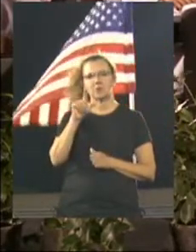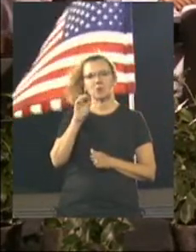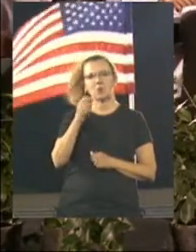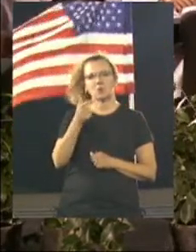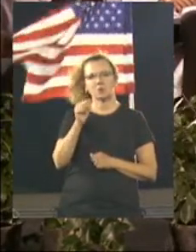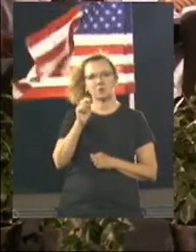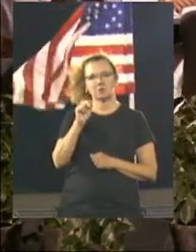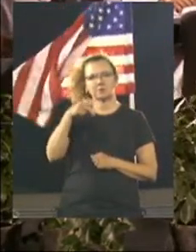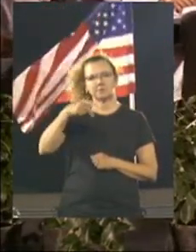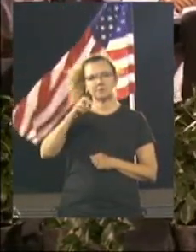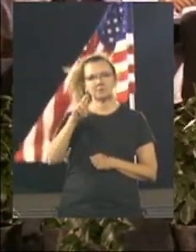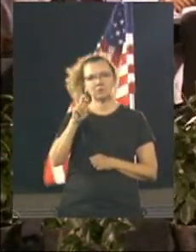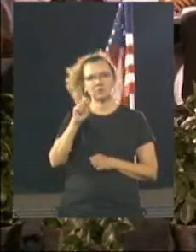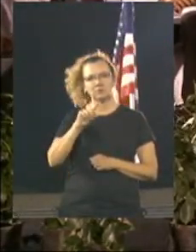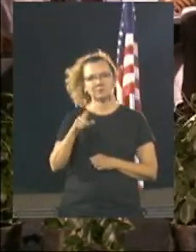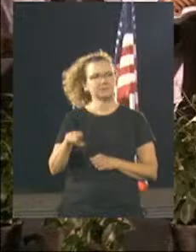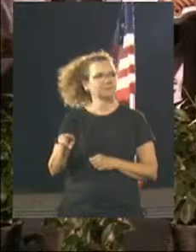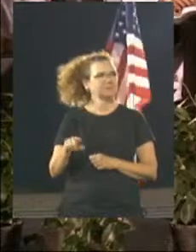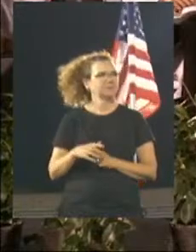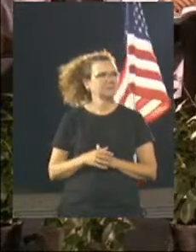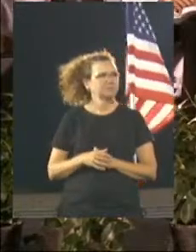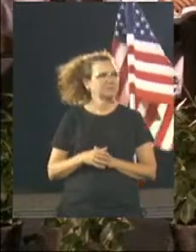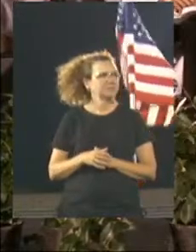Logan Perez.